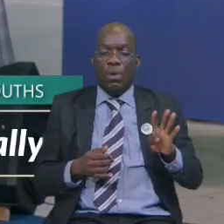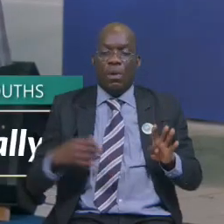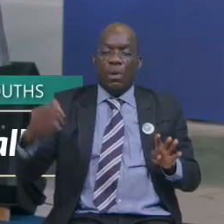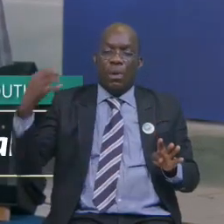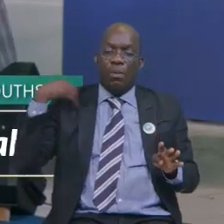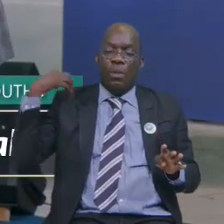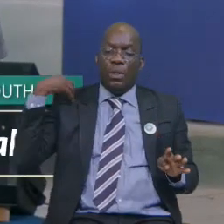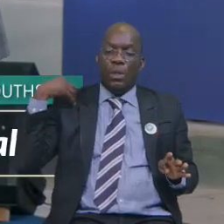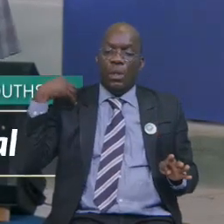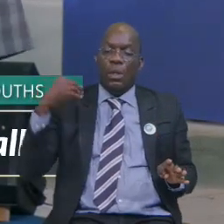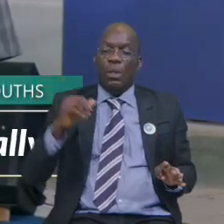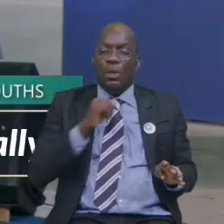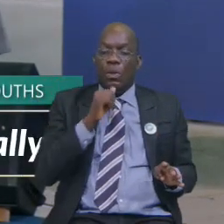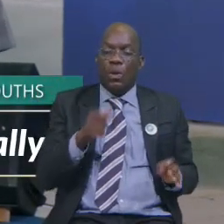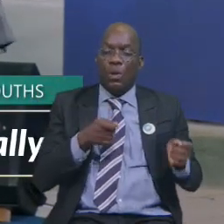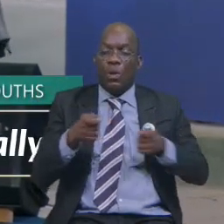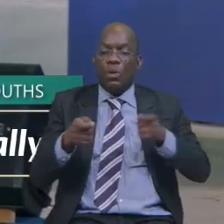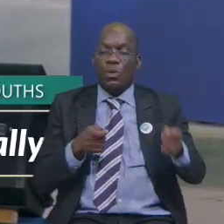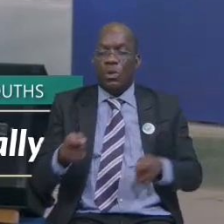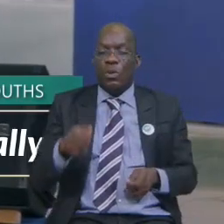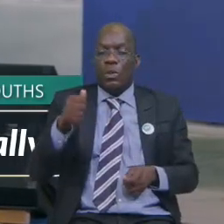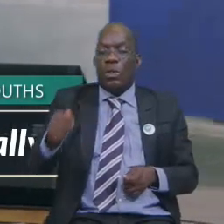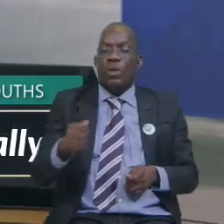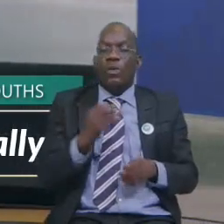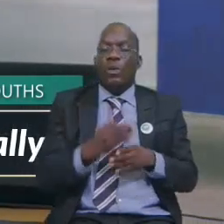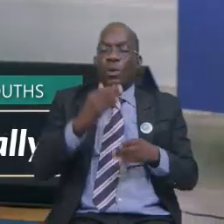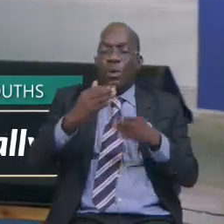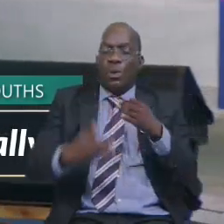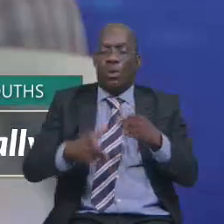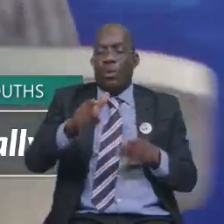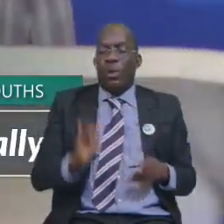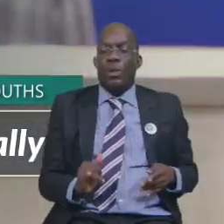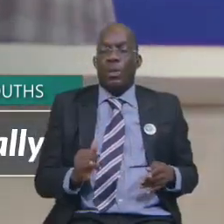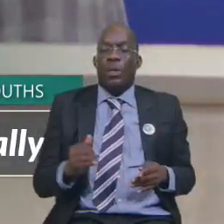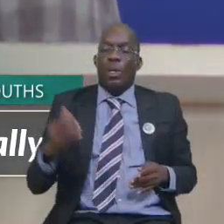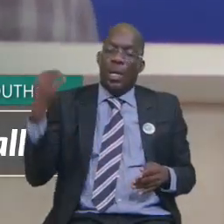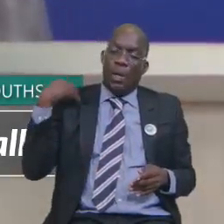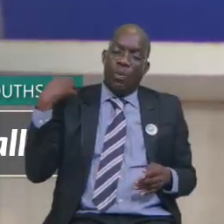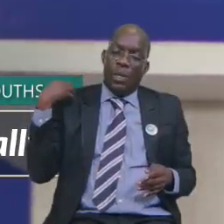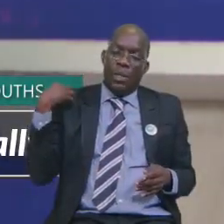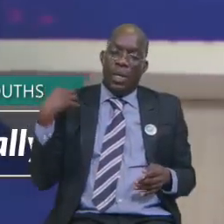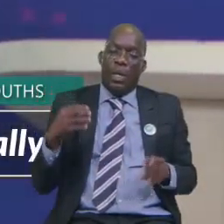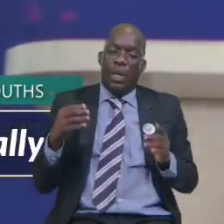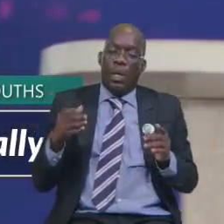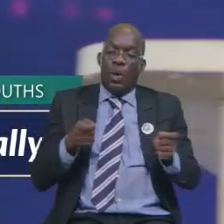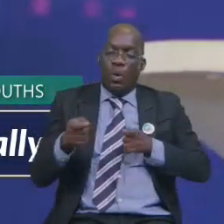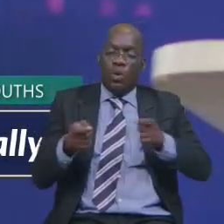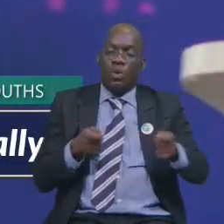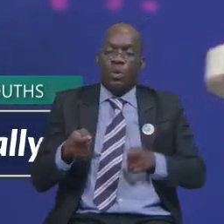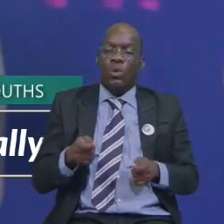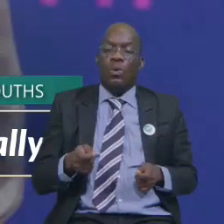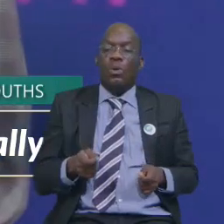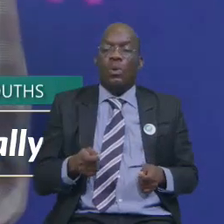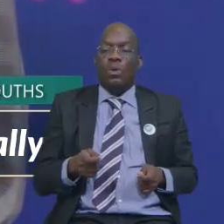self totally. Master uncontrollable self Totally. You see that